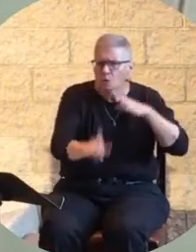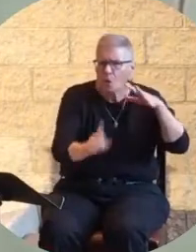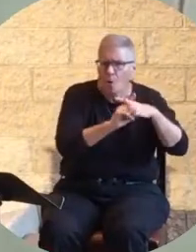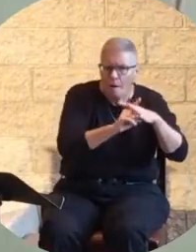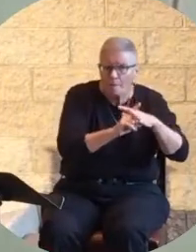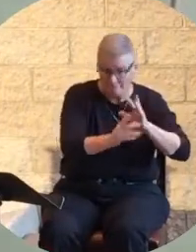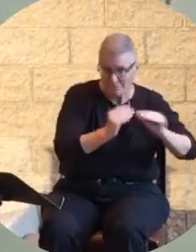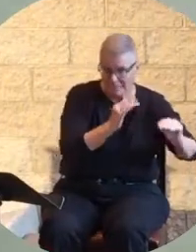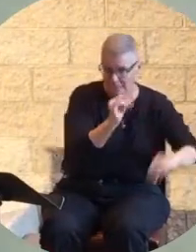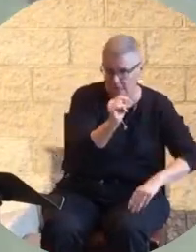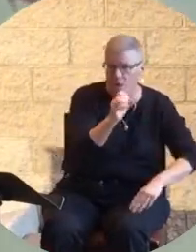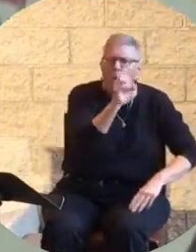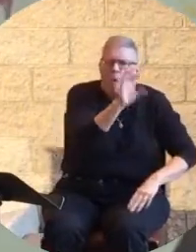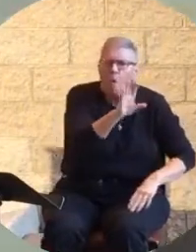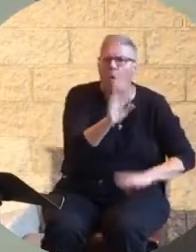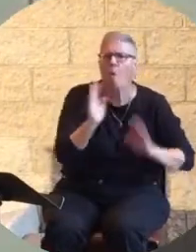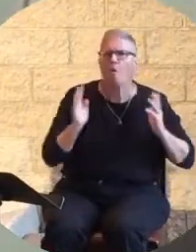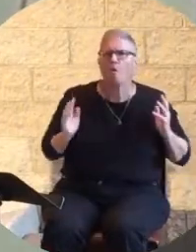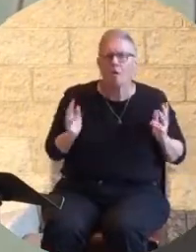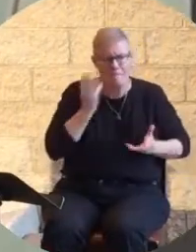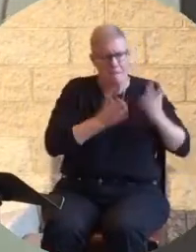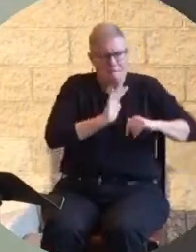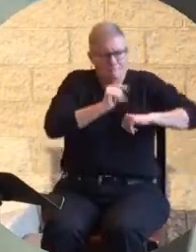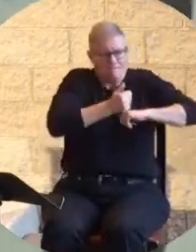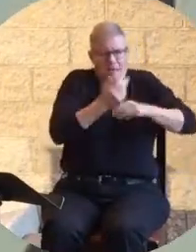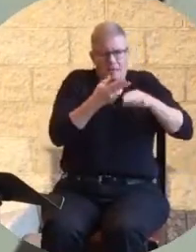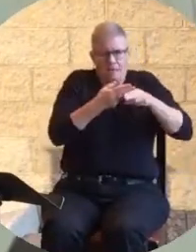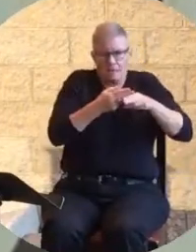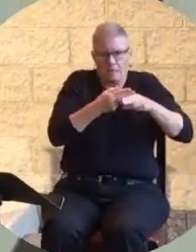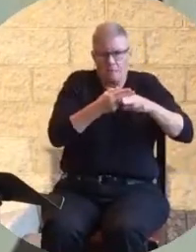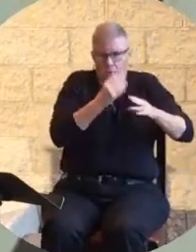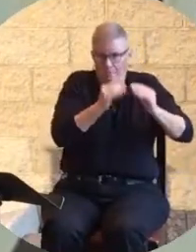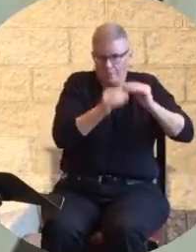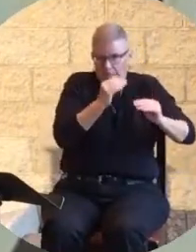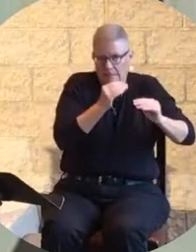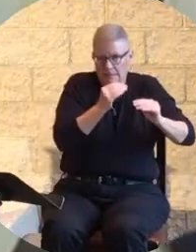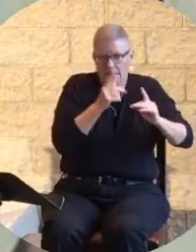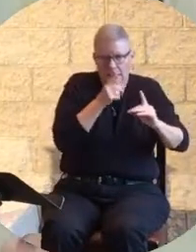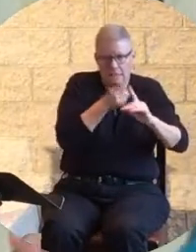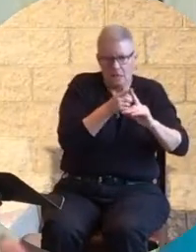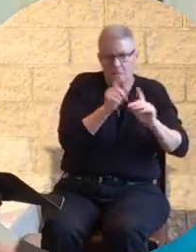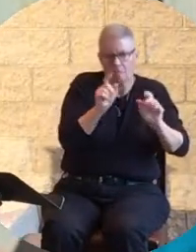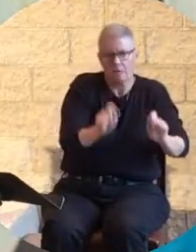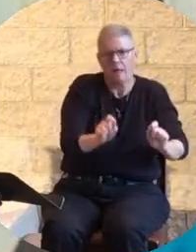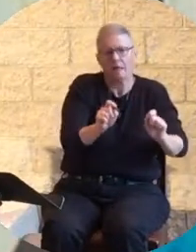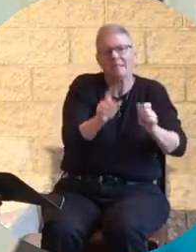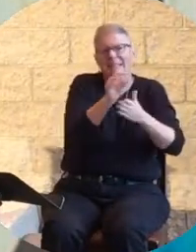or at least putting a fix on, a temporary fix on, until they could do a redesign.